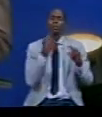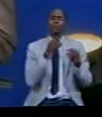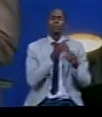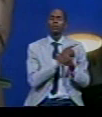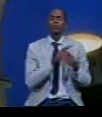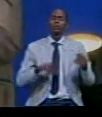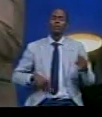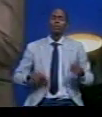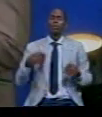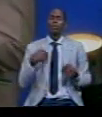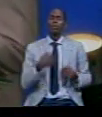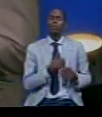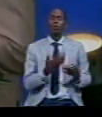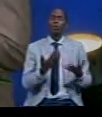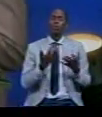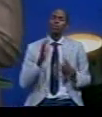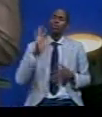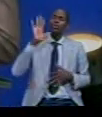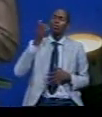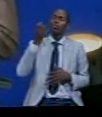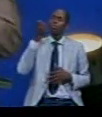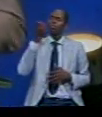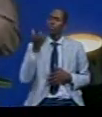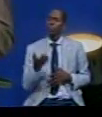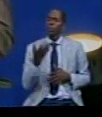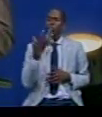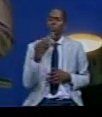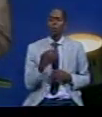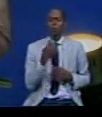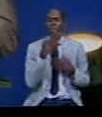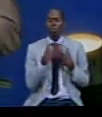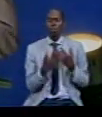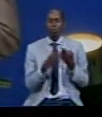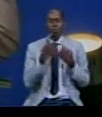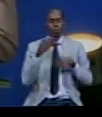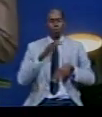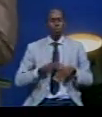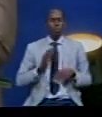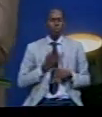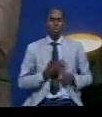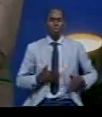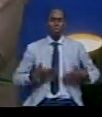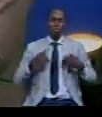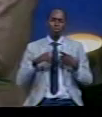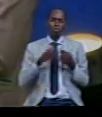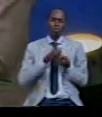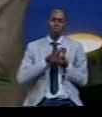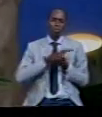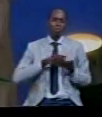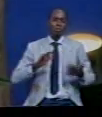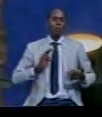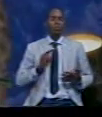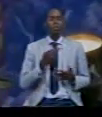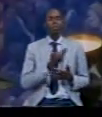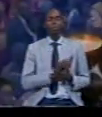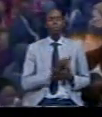of blood upon our hearts again to bring about the sanctifying power.